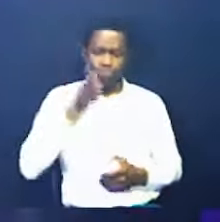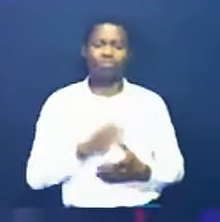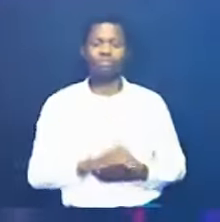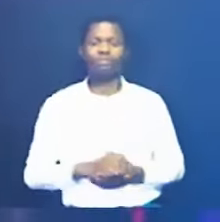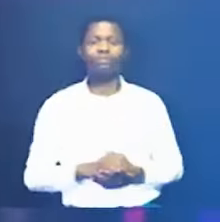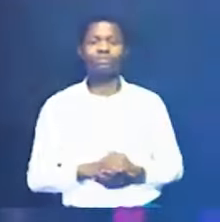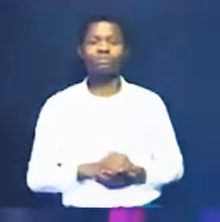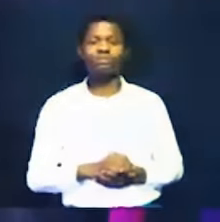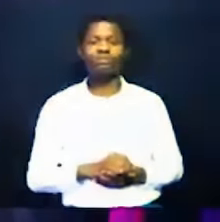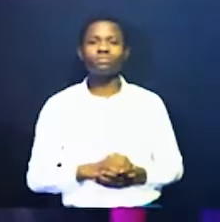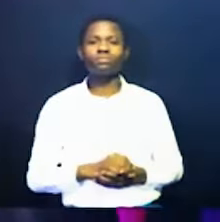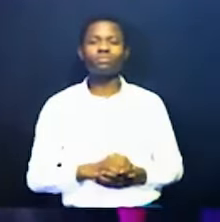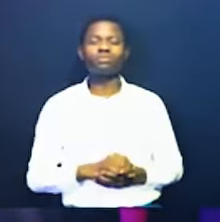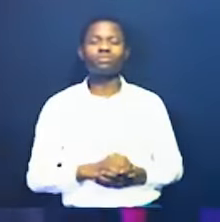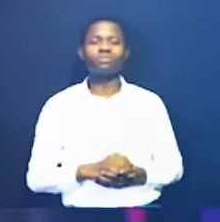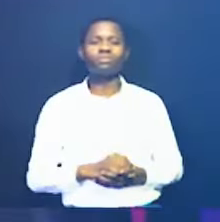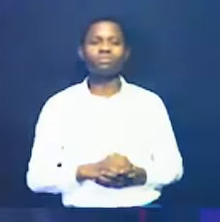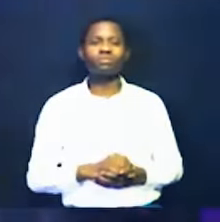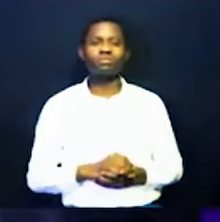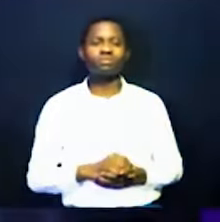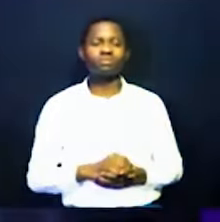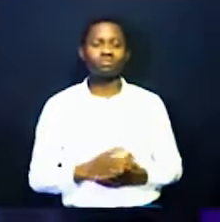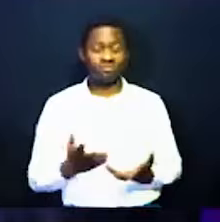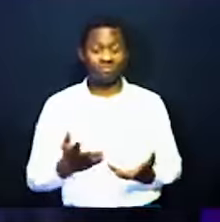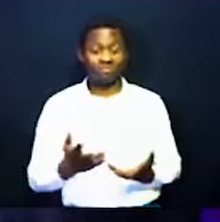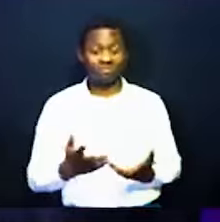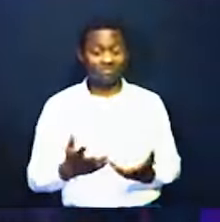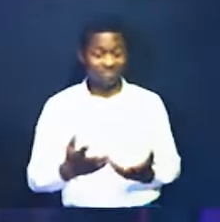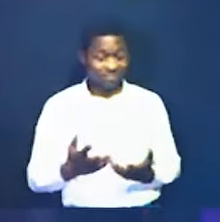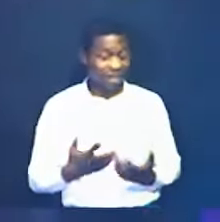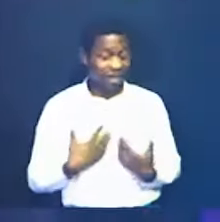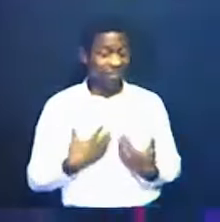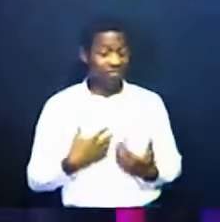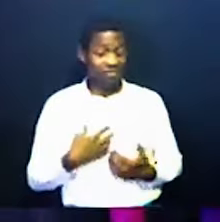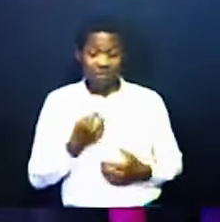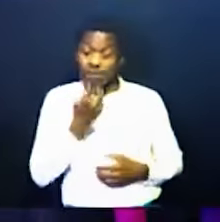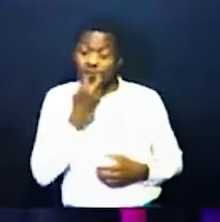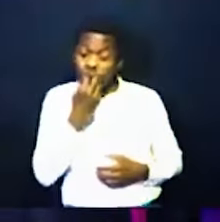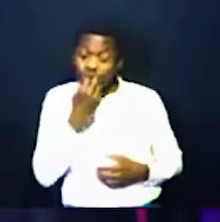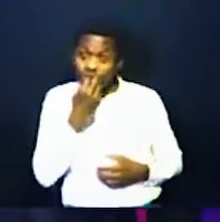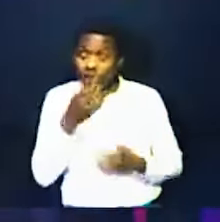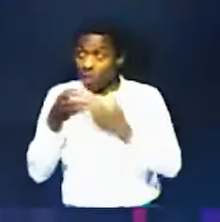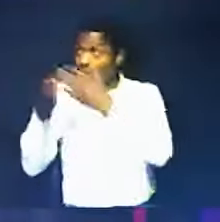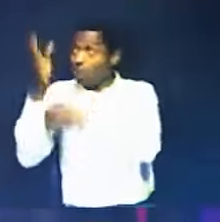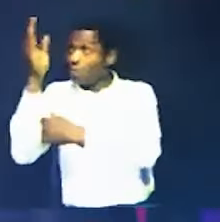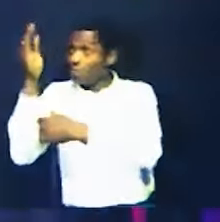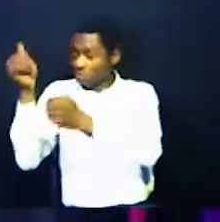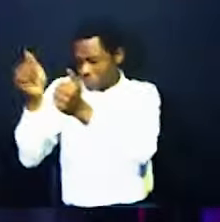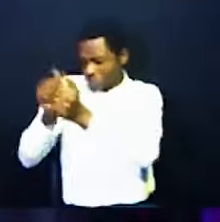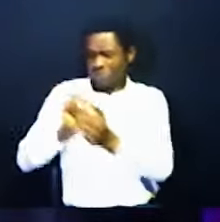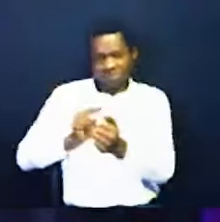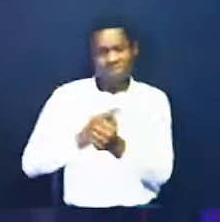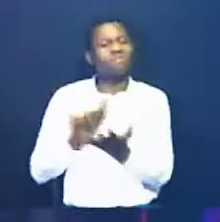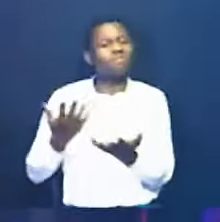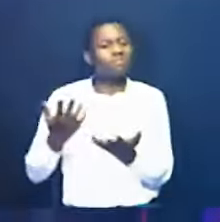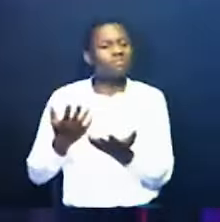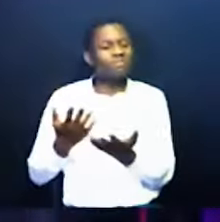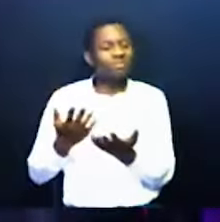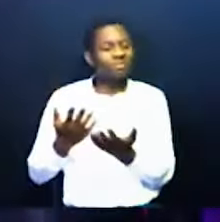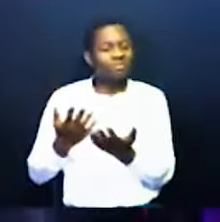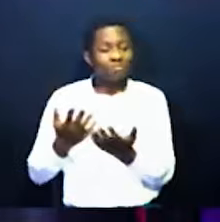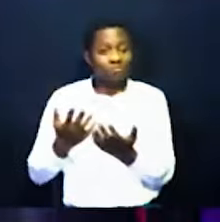problem is that the referee is on our side. Yeah. Nia woman ni say nia